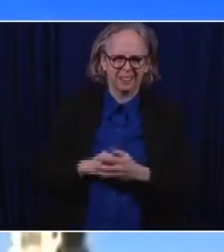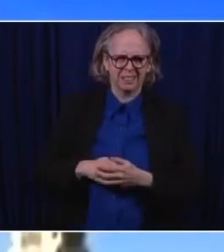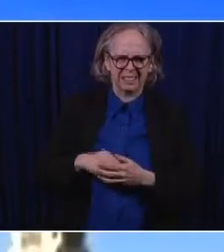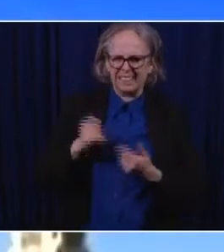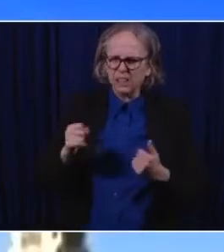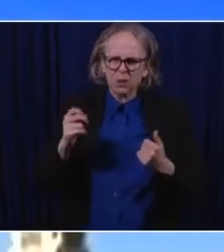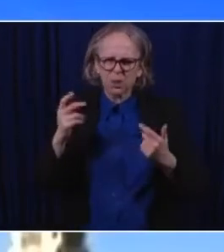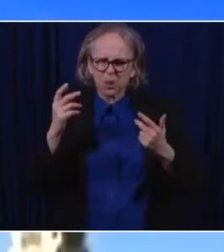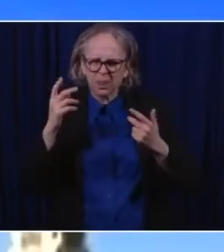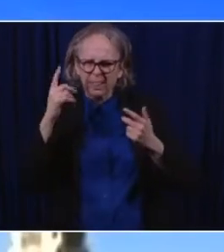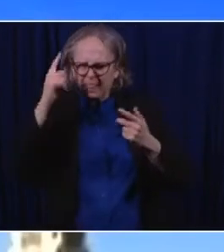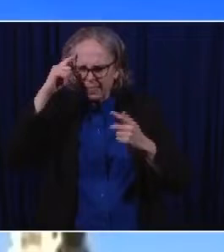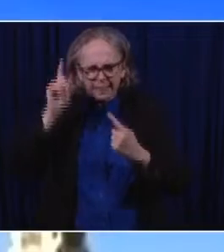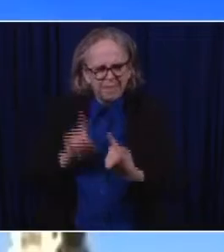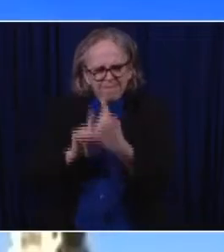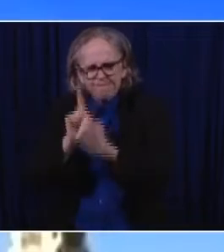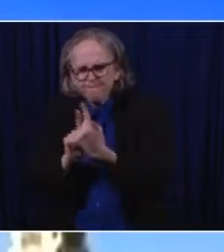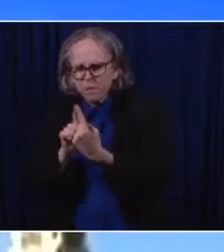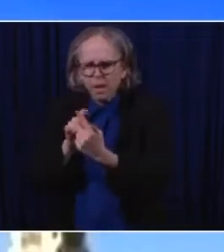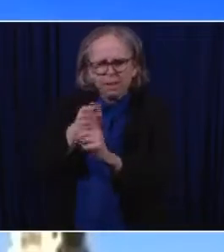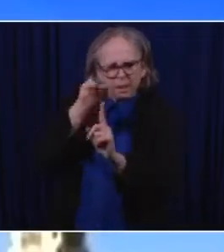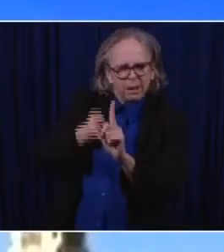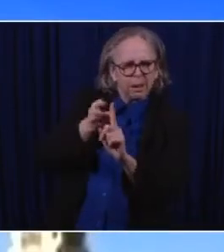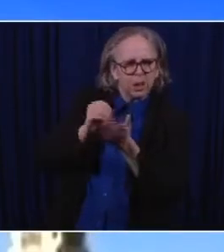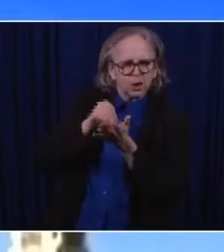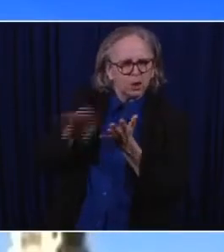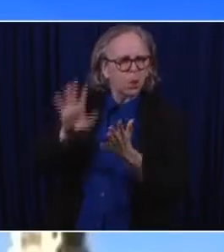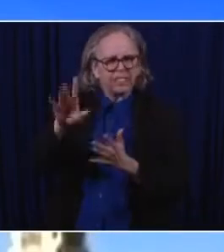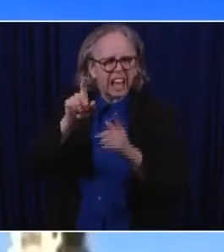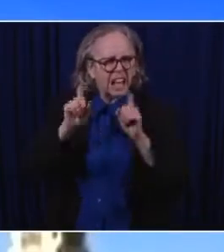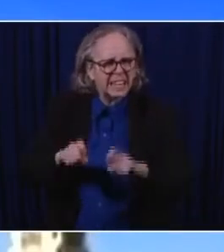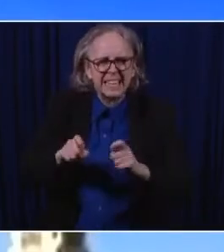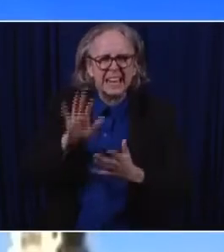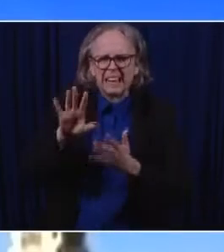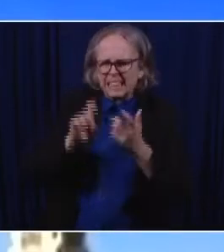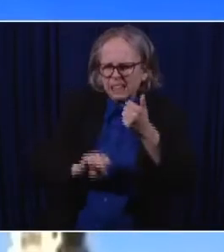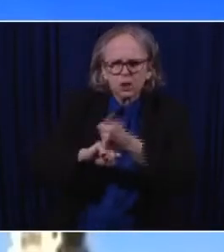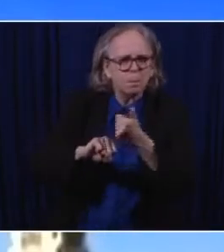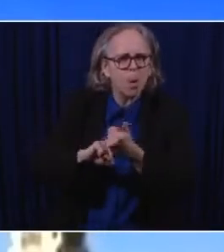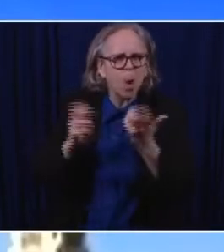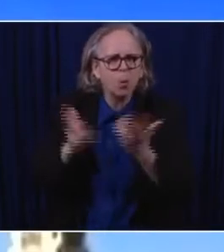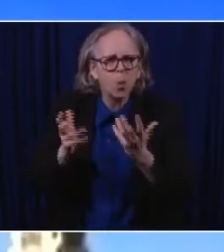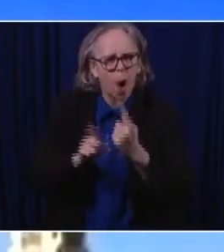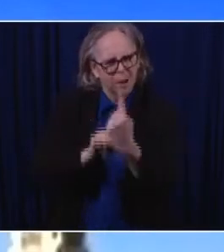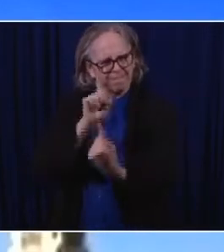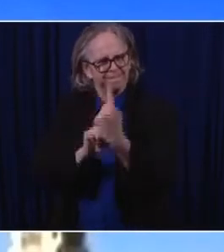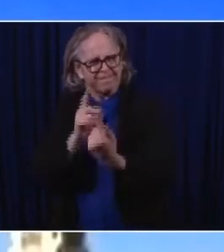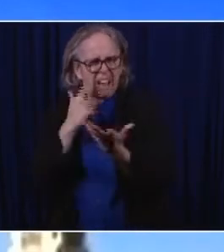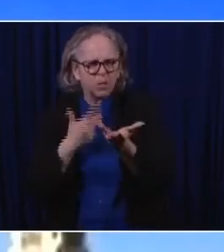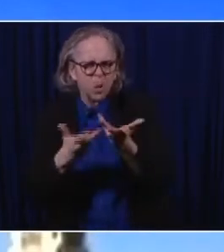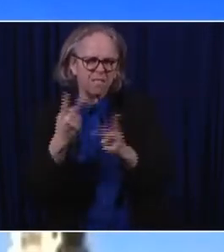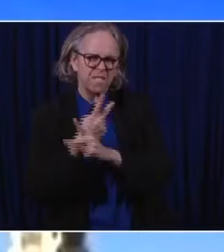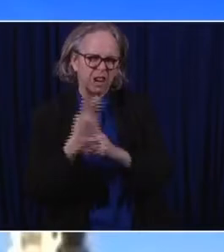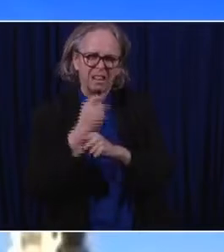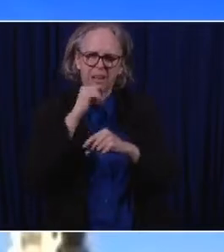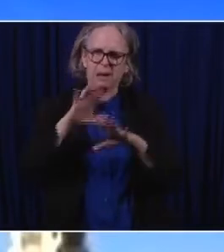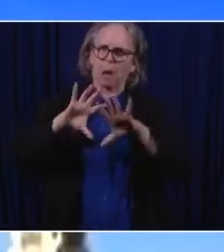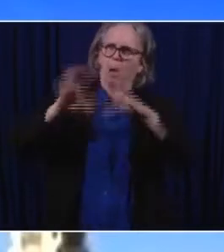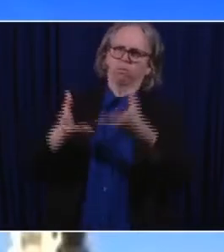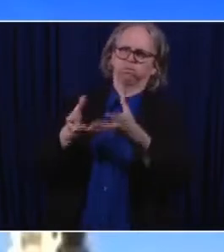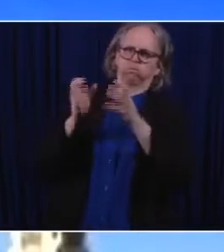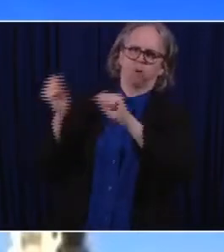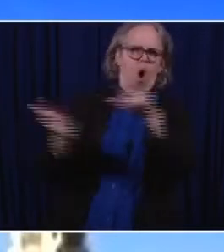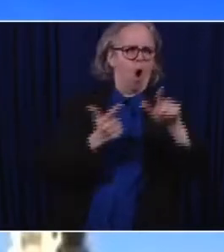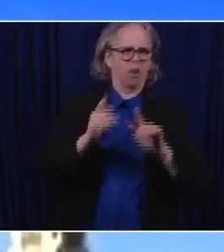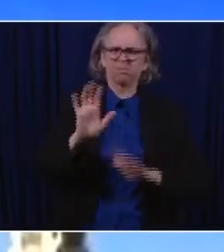and socially and what they really need to succeed. One of the things we did was we also looked at the data in relation to instructional delivery and how that is